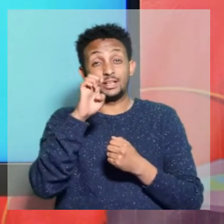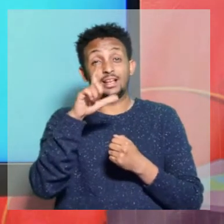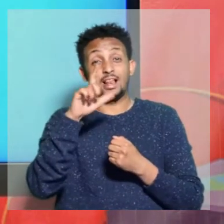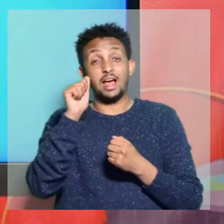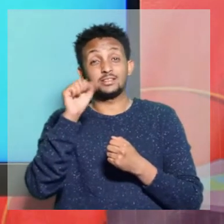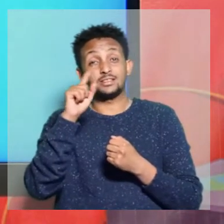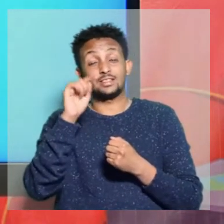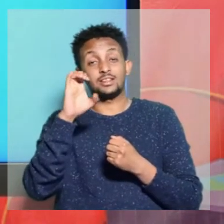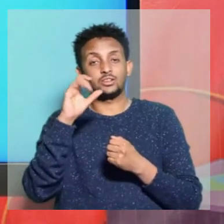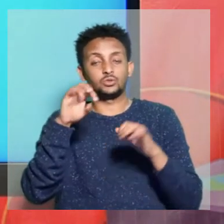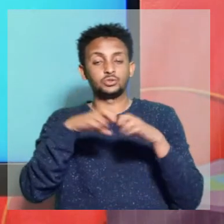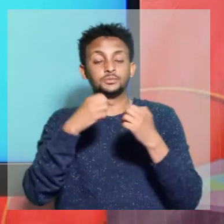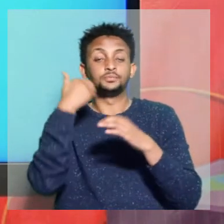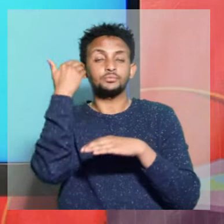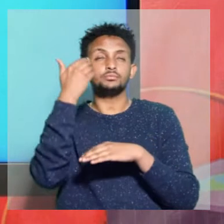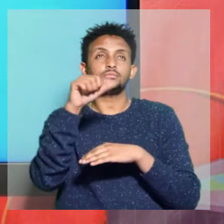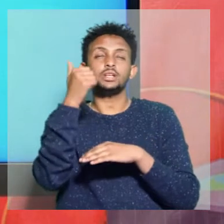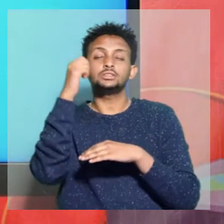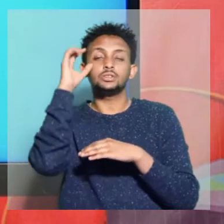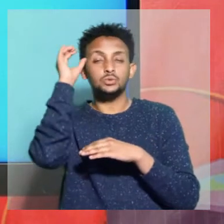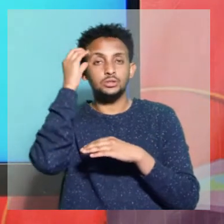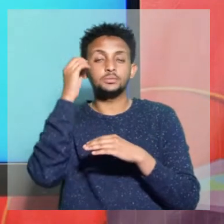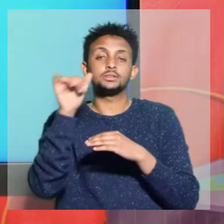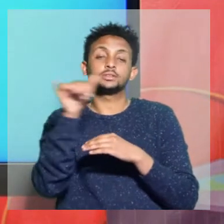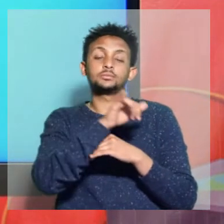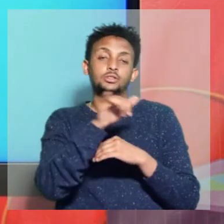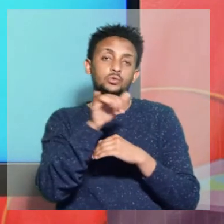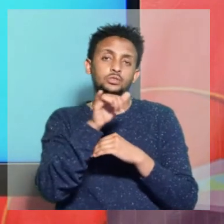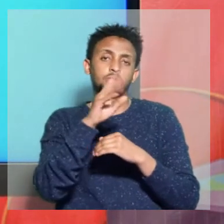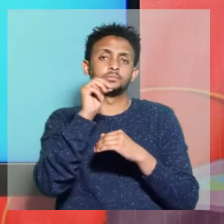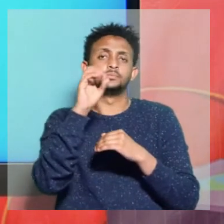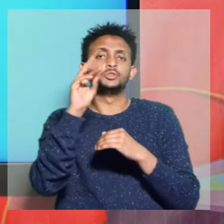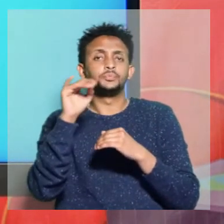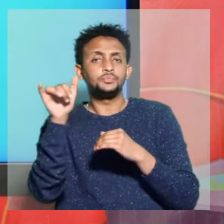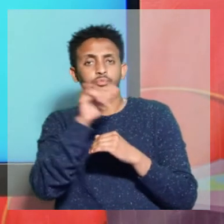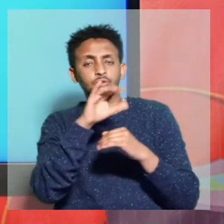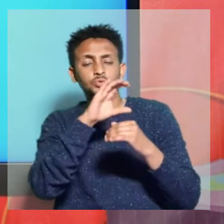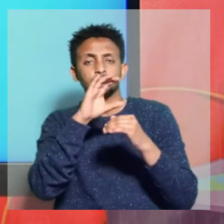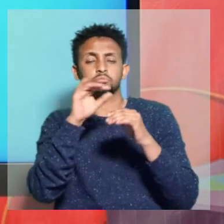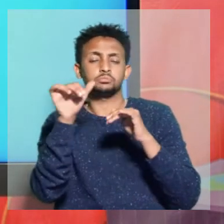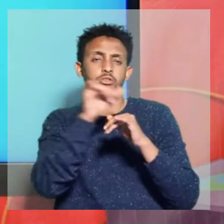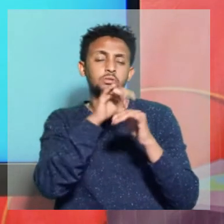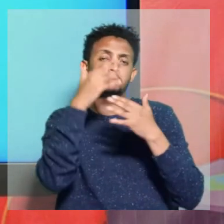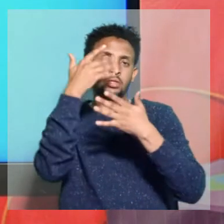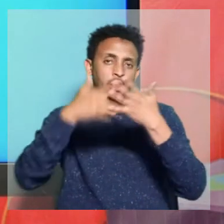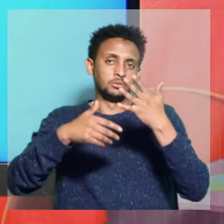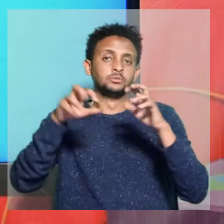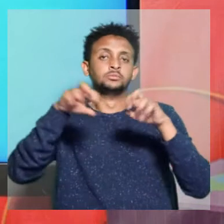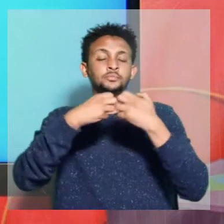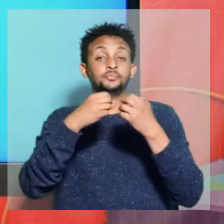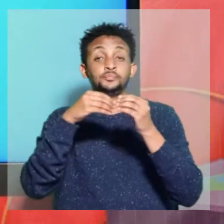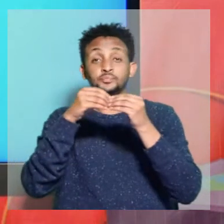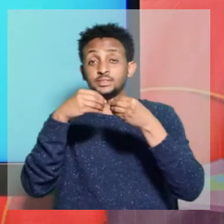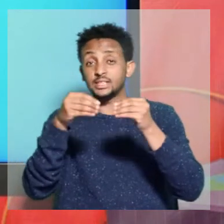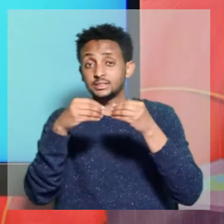collision. And the other concept is the momentum remains constant. Actually, the momentum remains constant for different types of collision, for